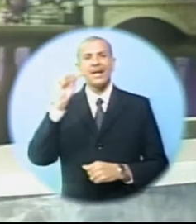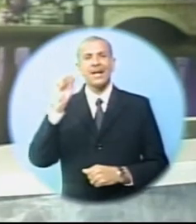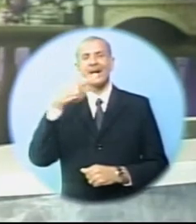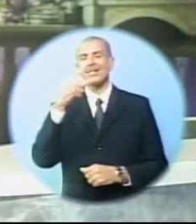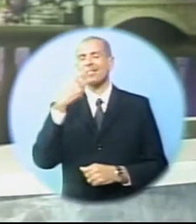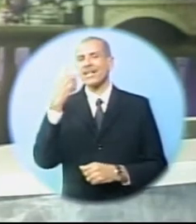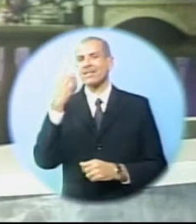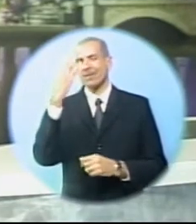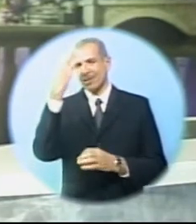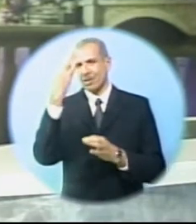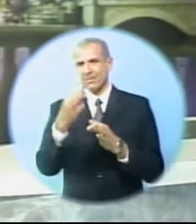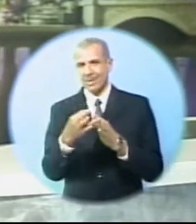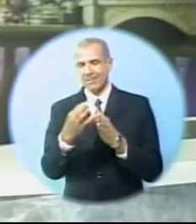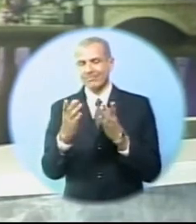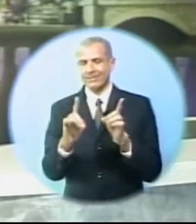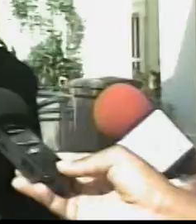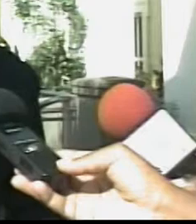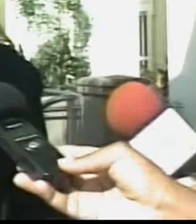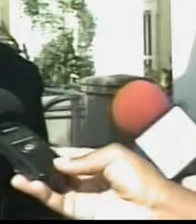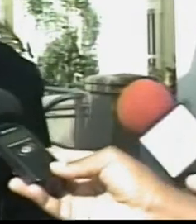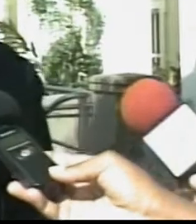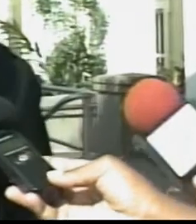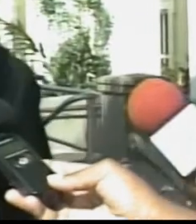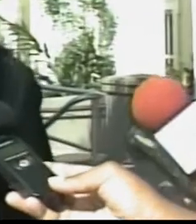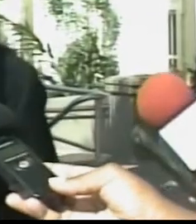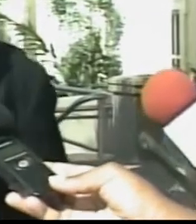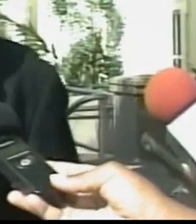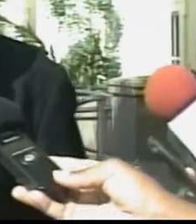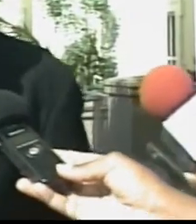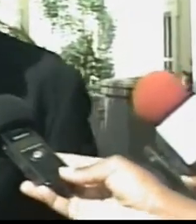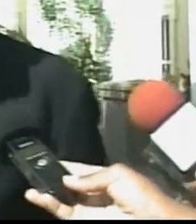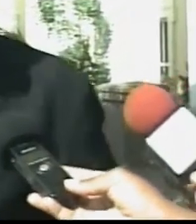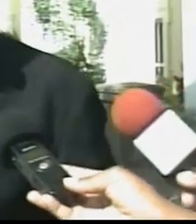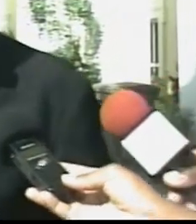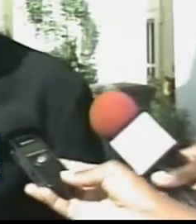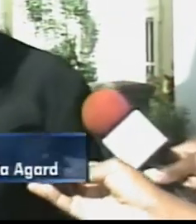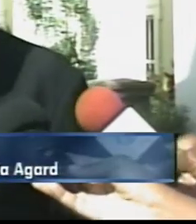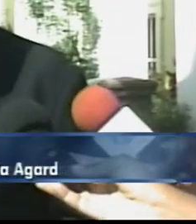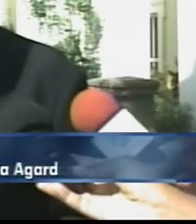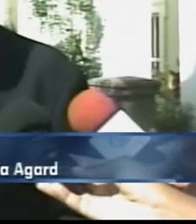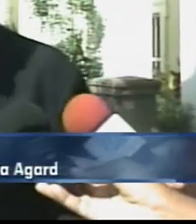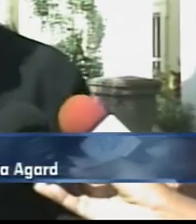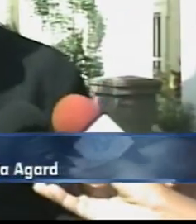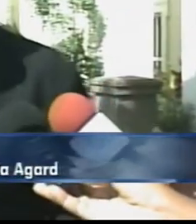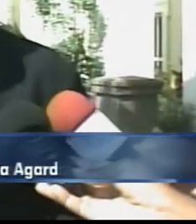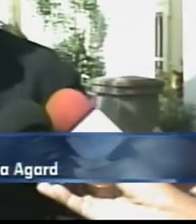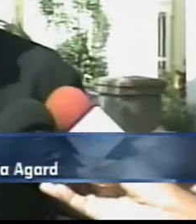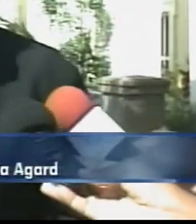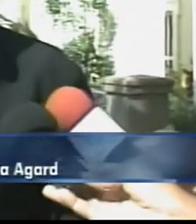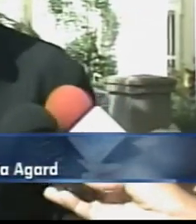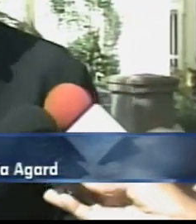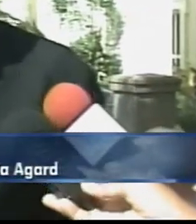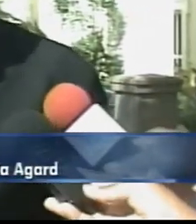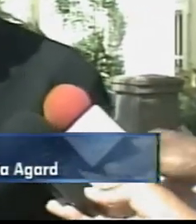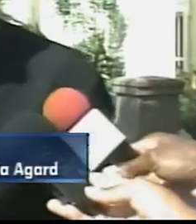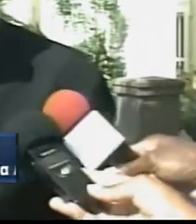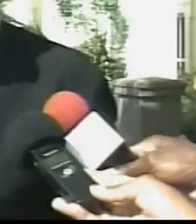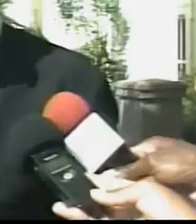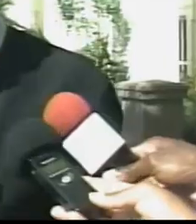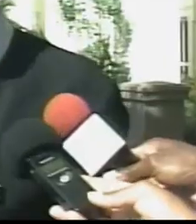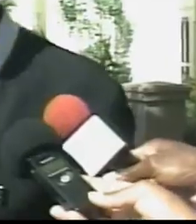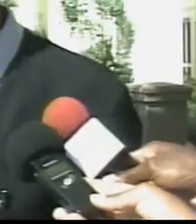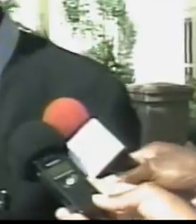suit brought against the BLP. And you're awaiting the judge's decision. The decision has been reserved, so there can be